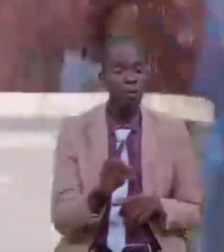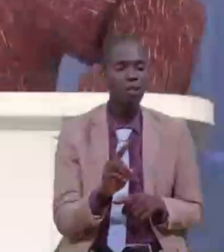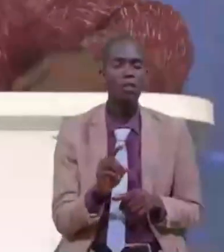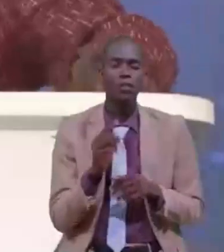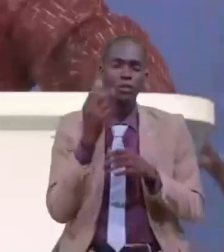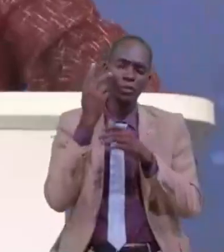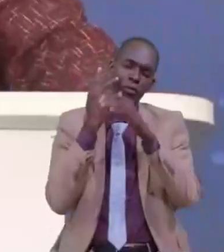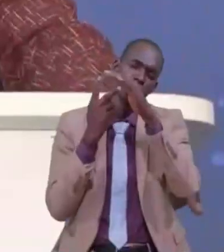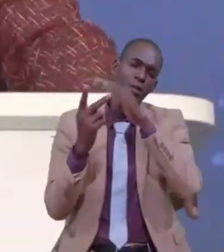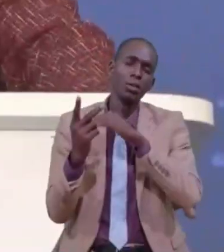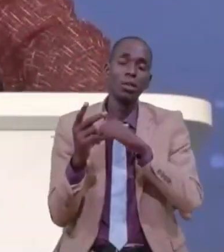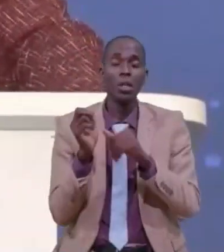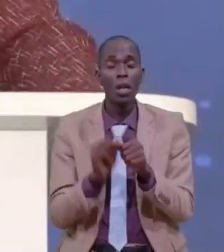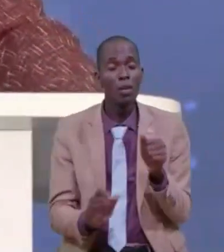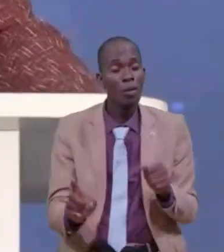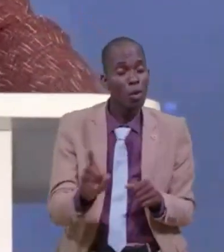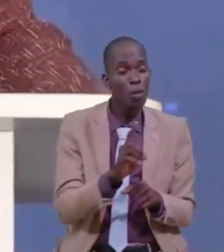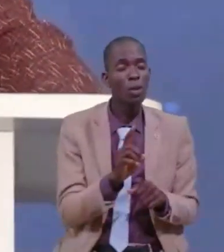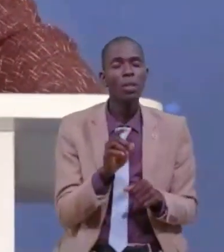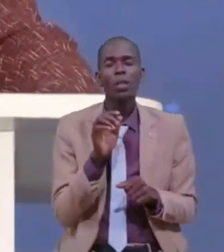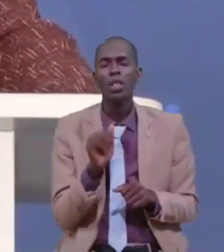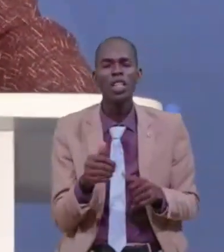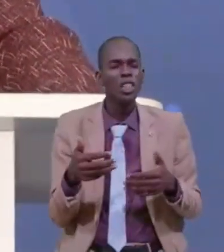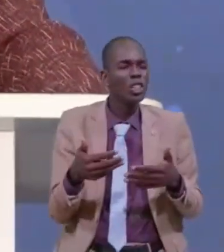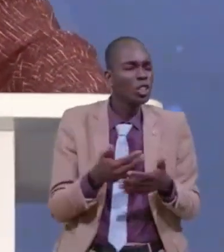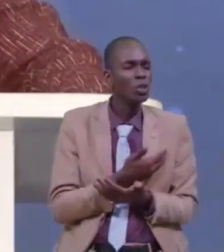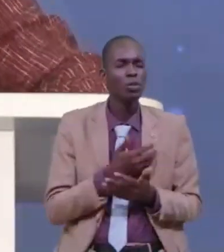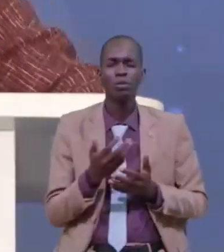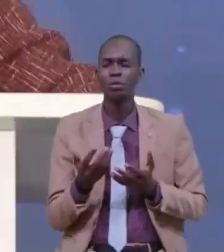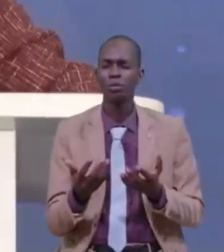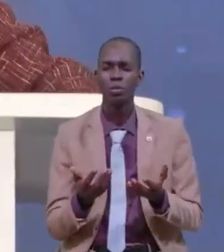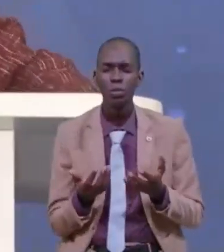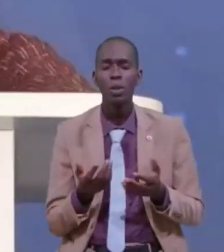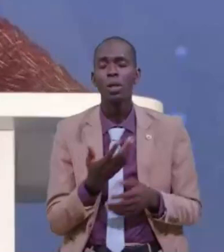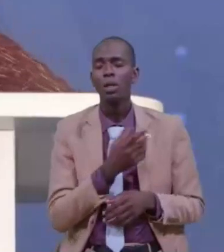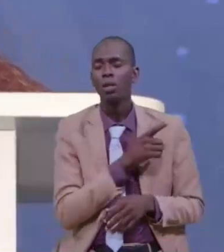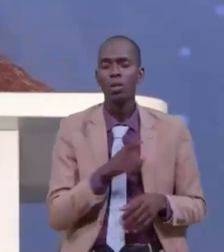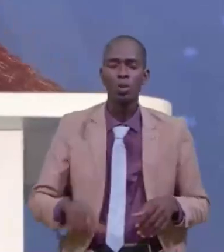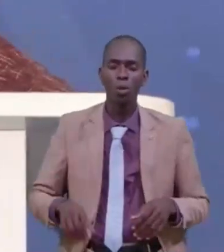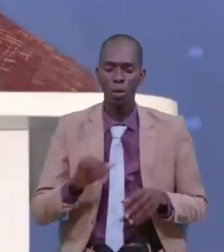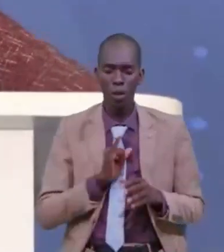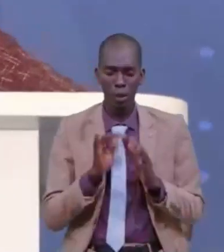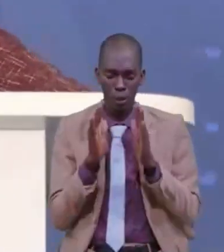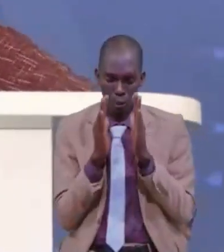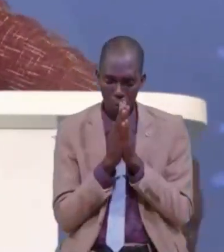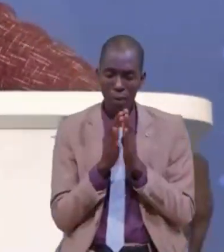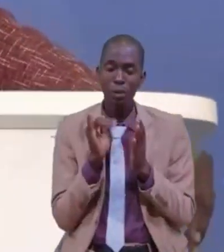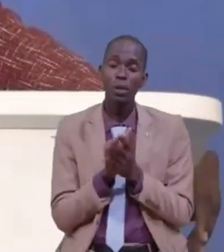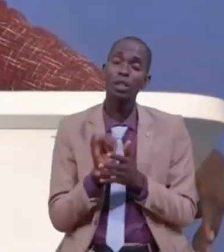Amen. Everyone, a new passion. Amen. And Lord, I pray that your